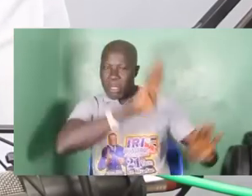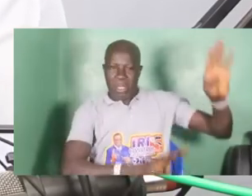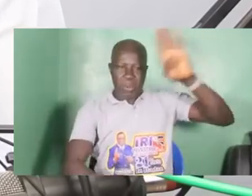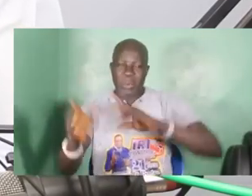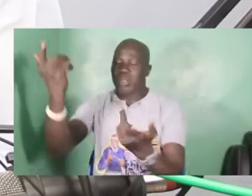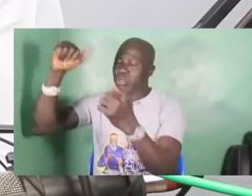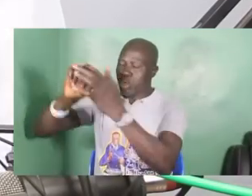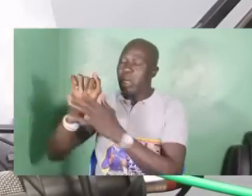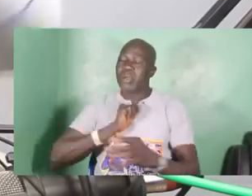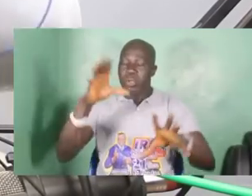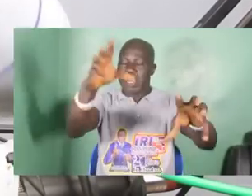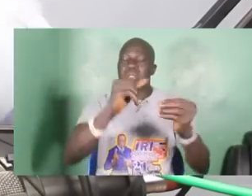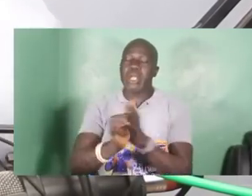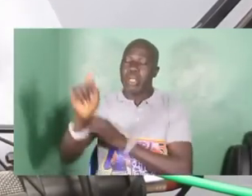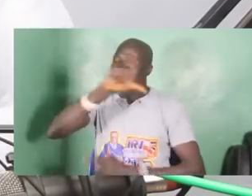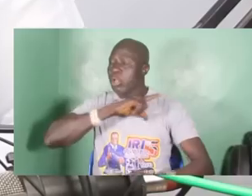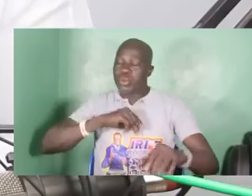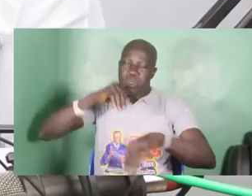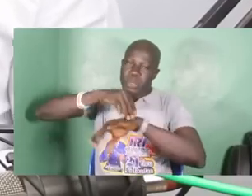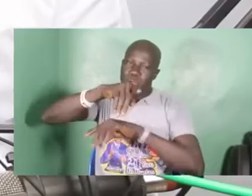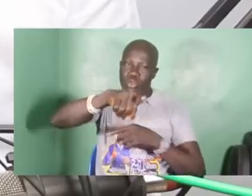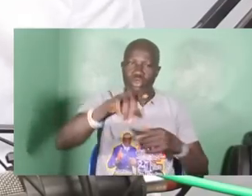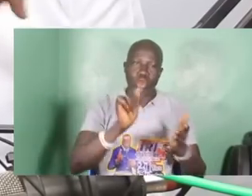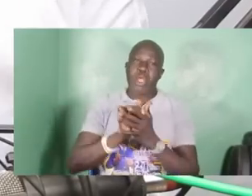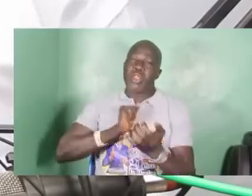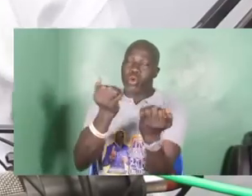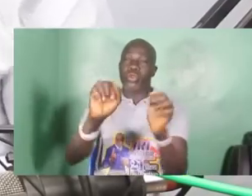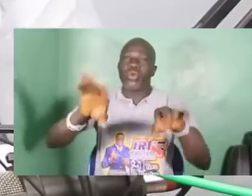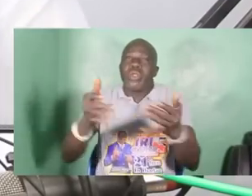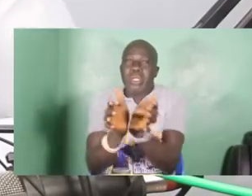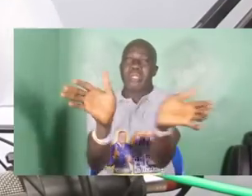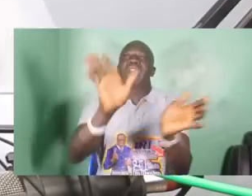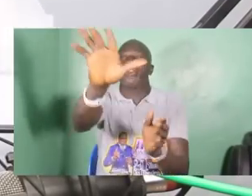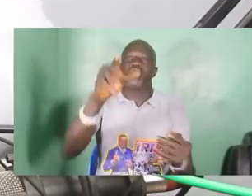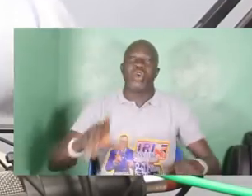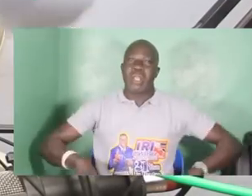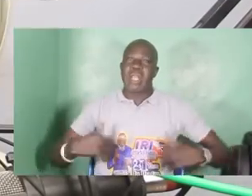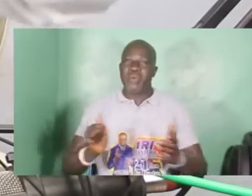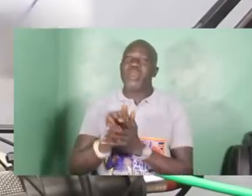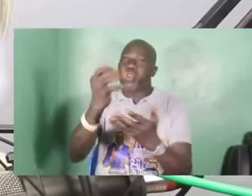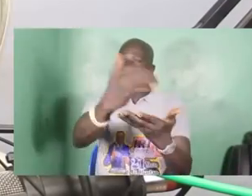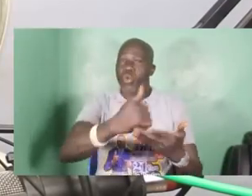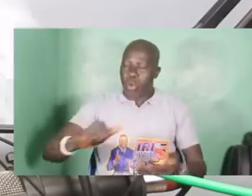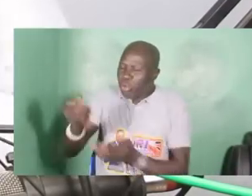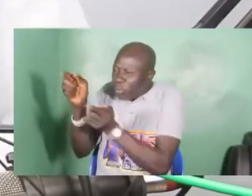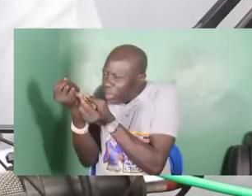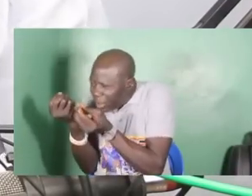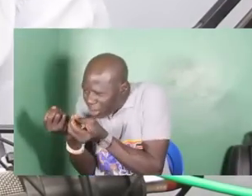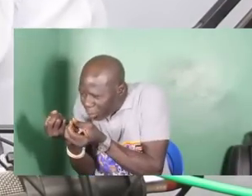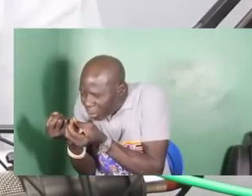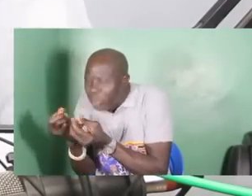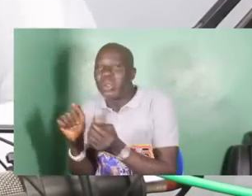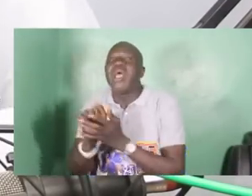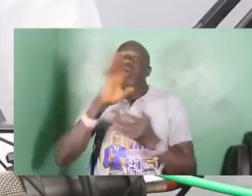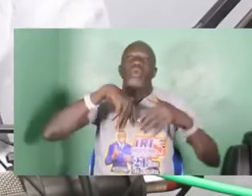gets to. The Lord sent me to you. We want to multiply. You want to come out